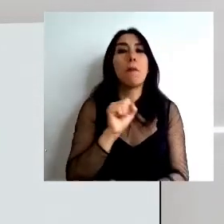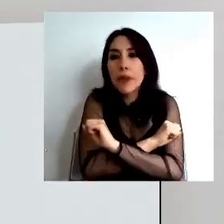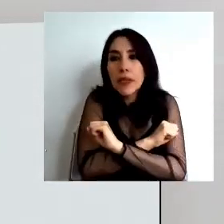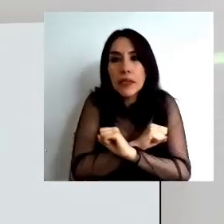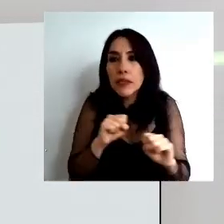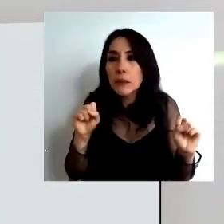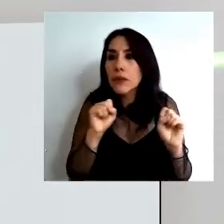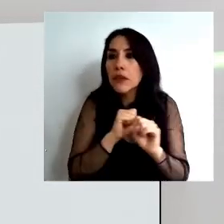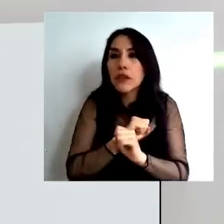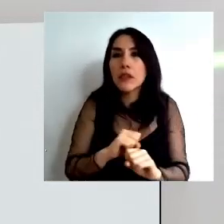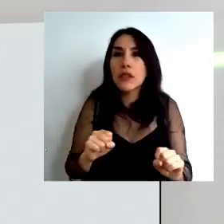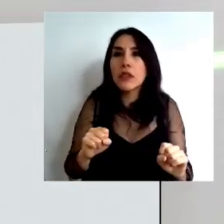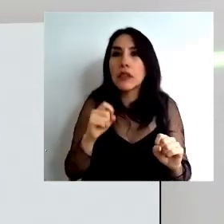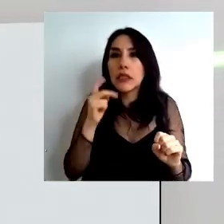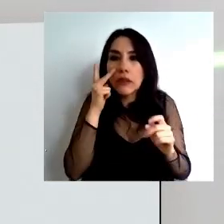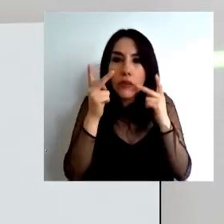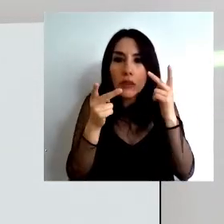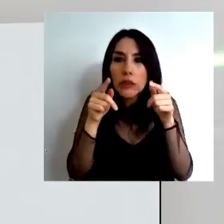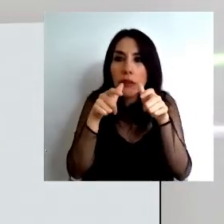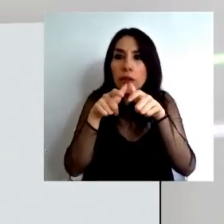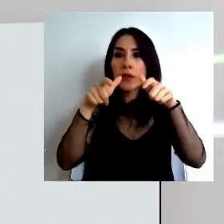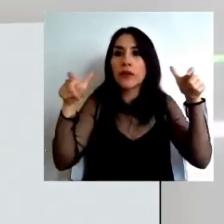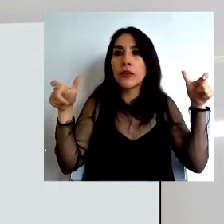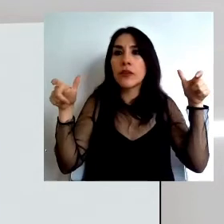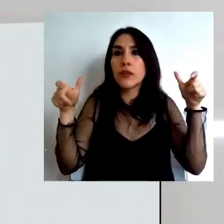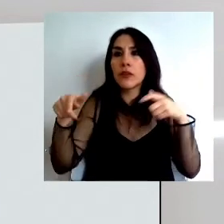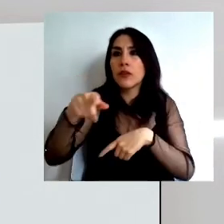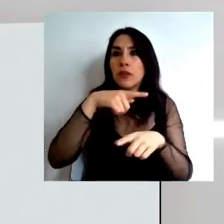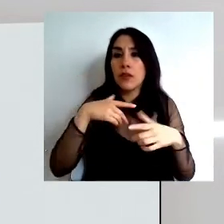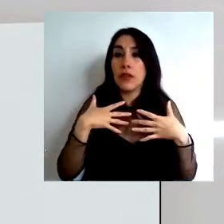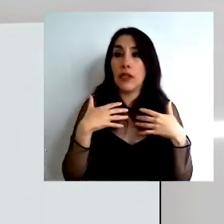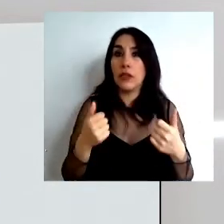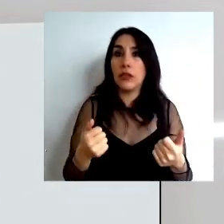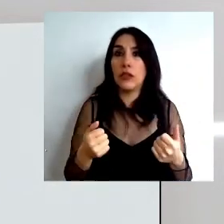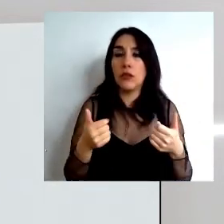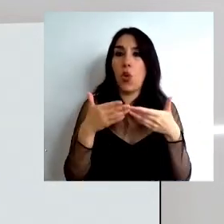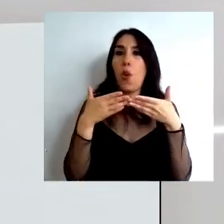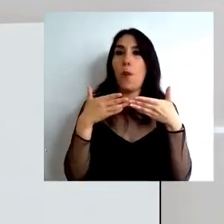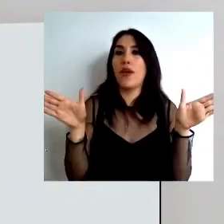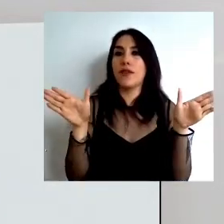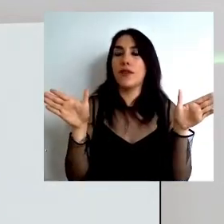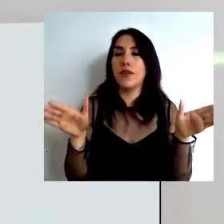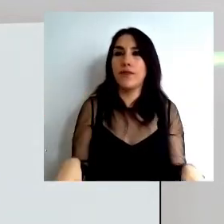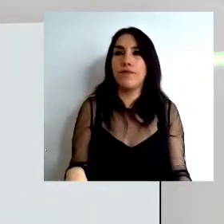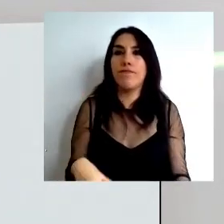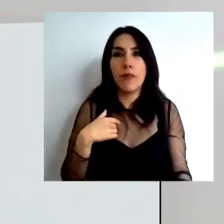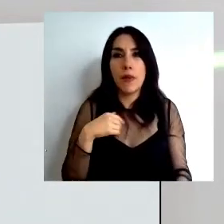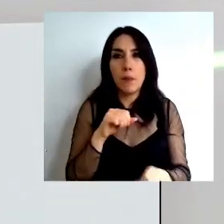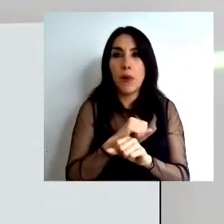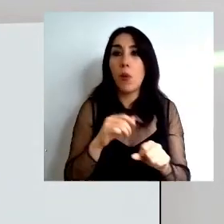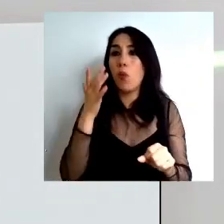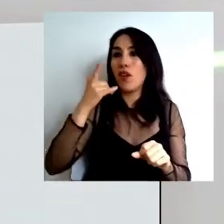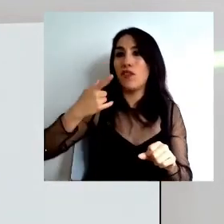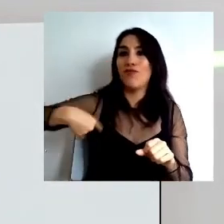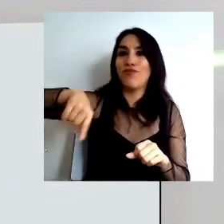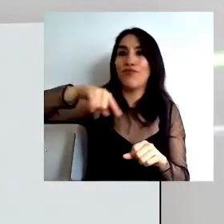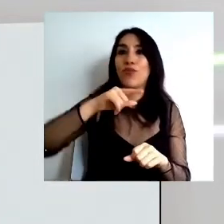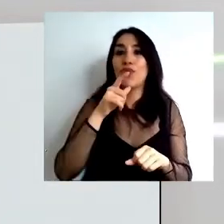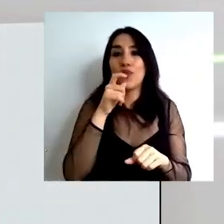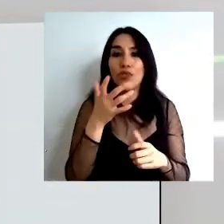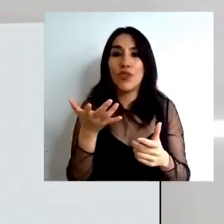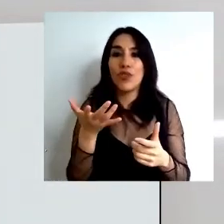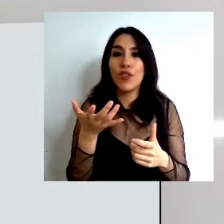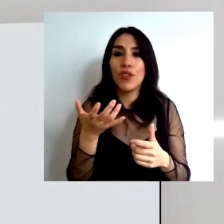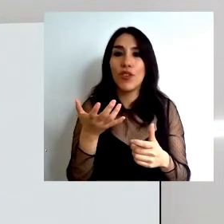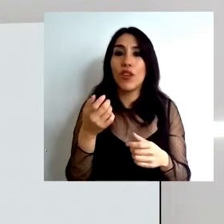we have customers, and customers have the right to get high quality products, and they have the